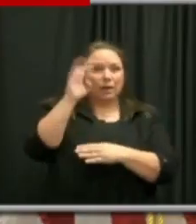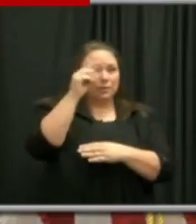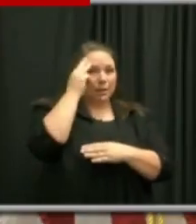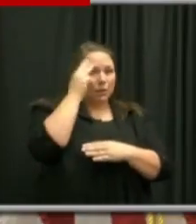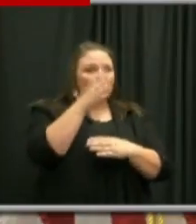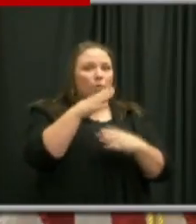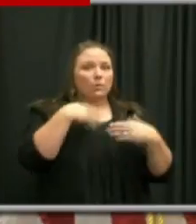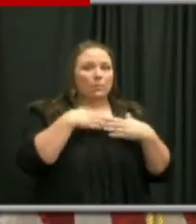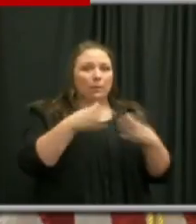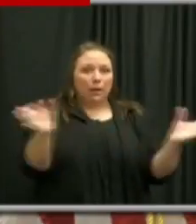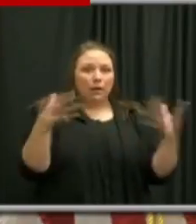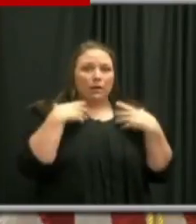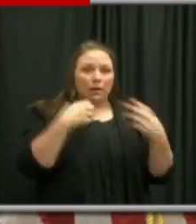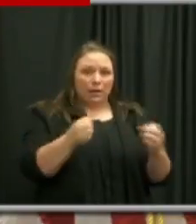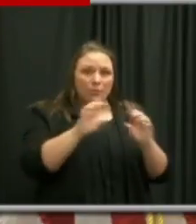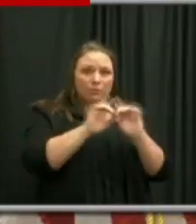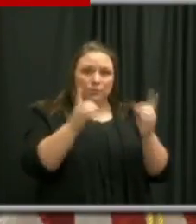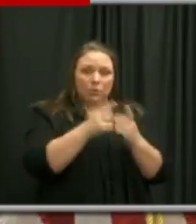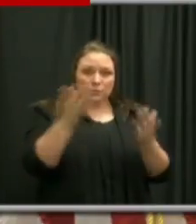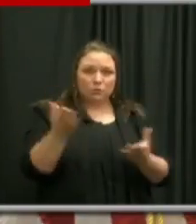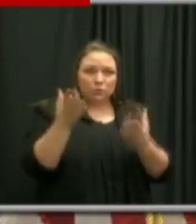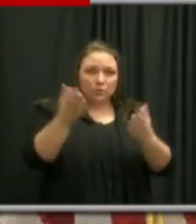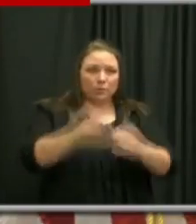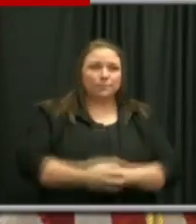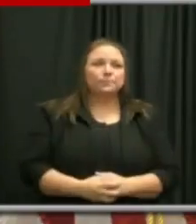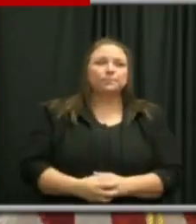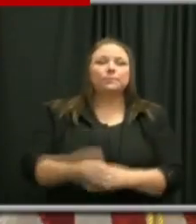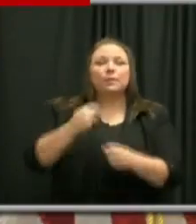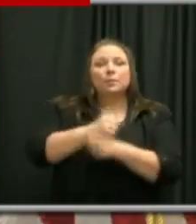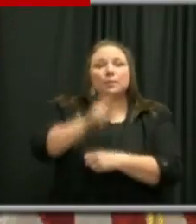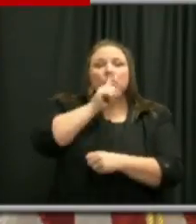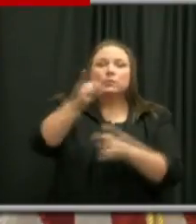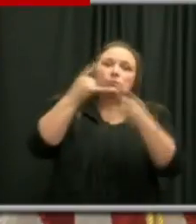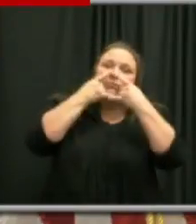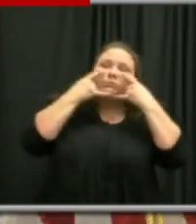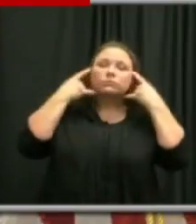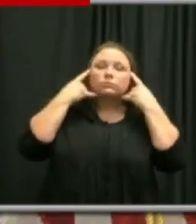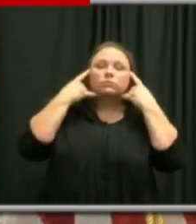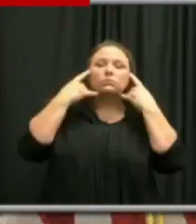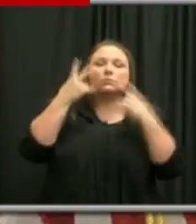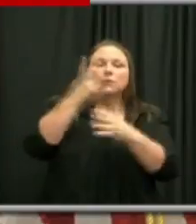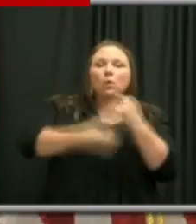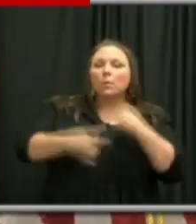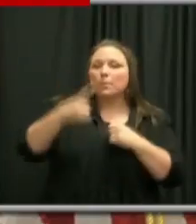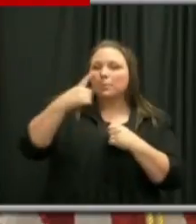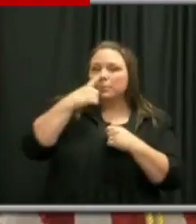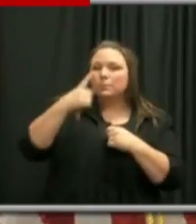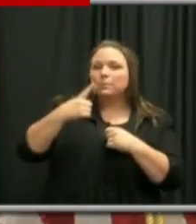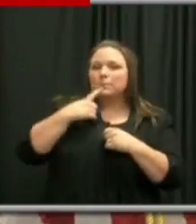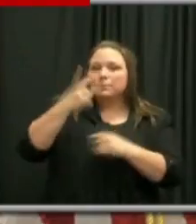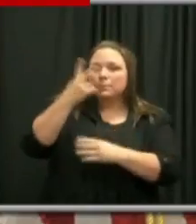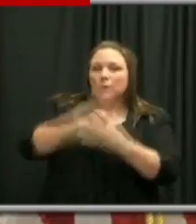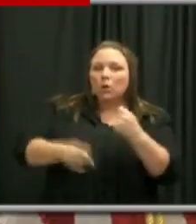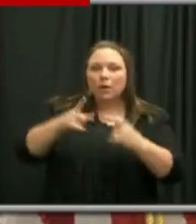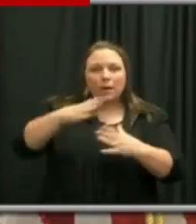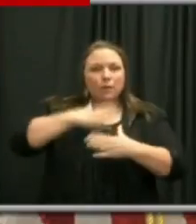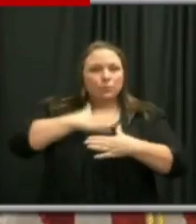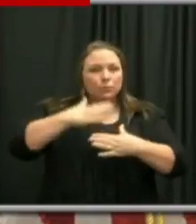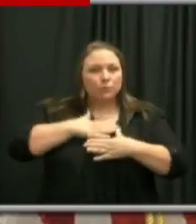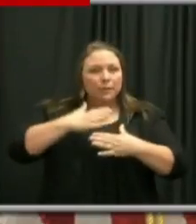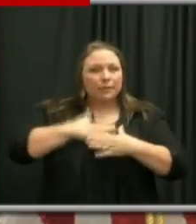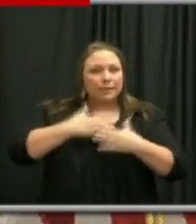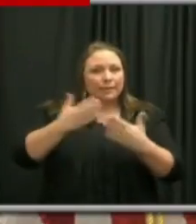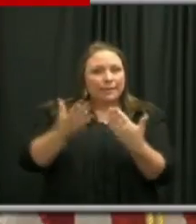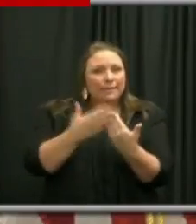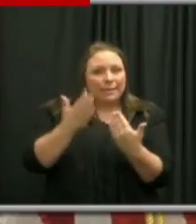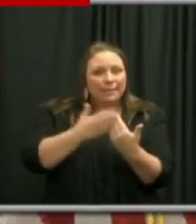Department are recommending. Make sure your face covering material covers both your nose and mouth and that you can breathe through the material